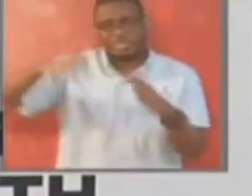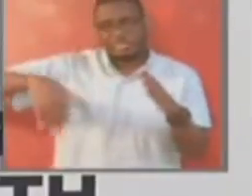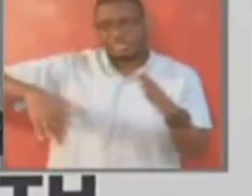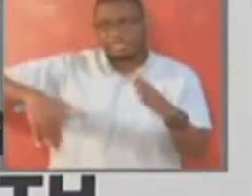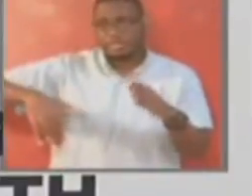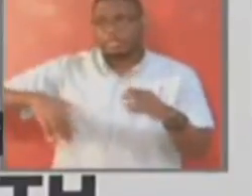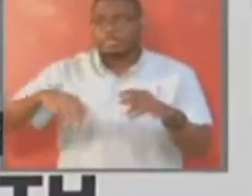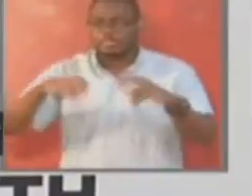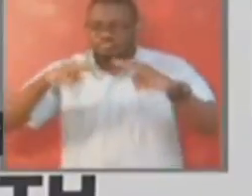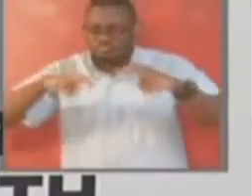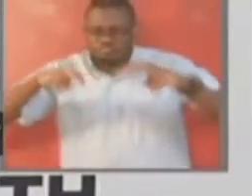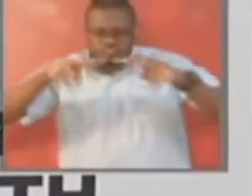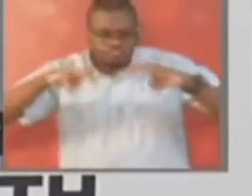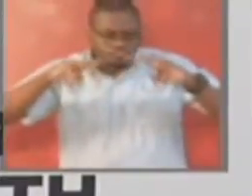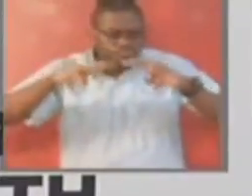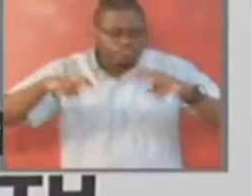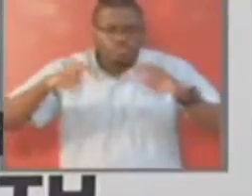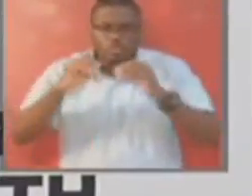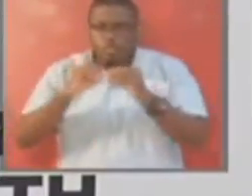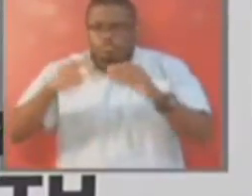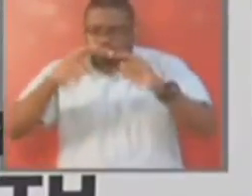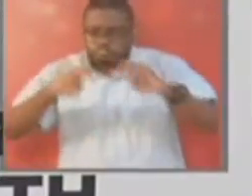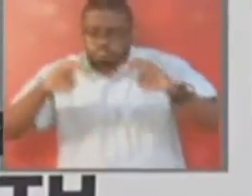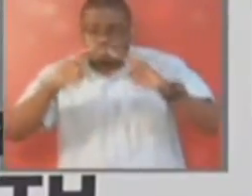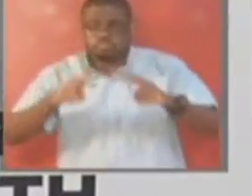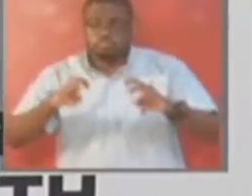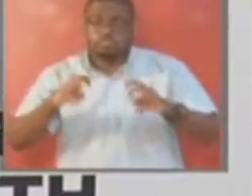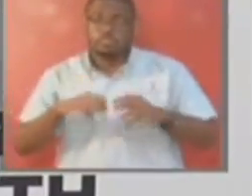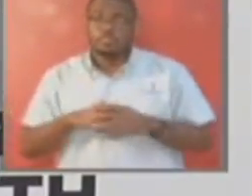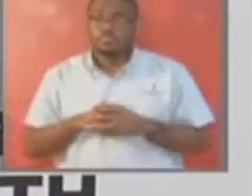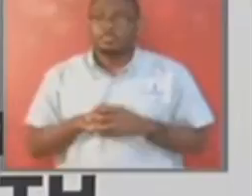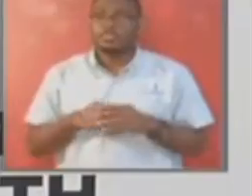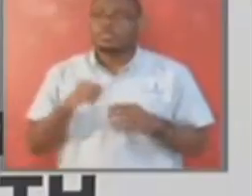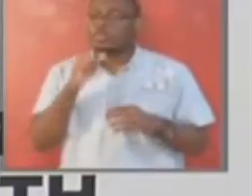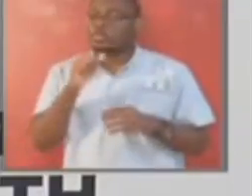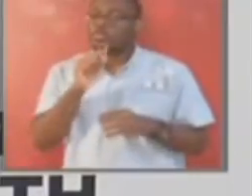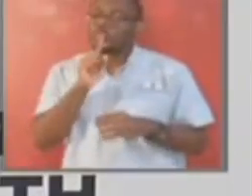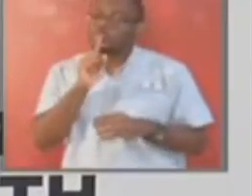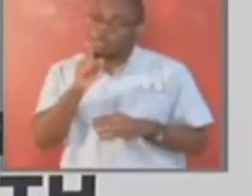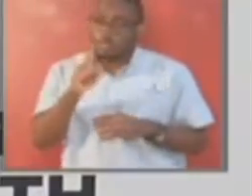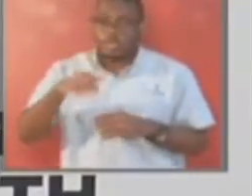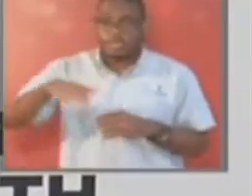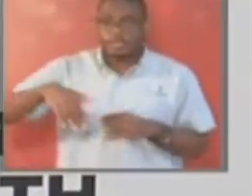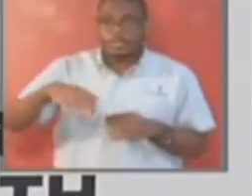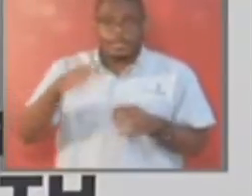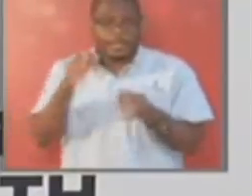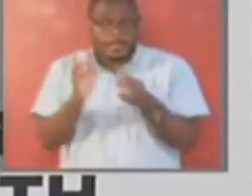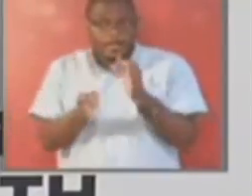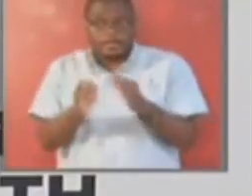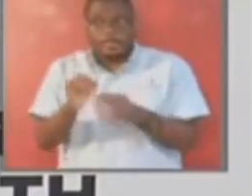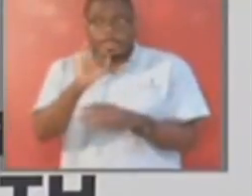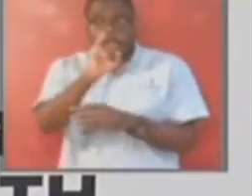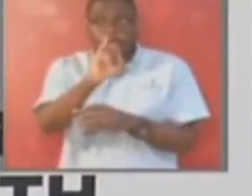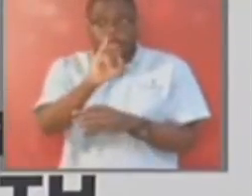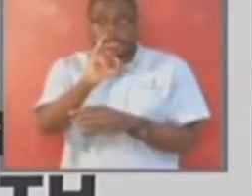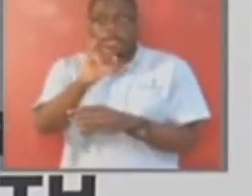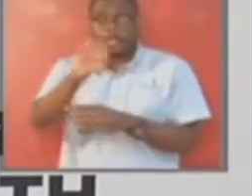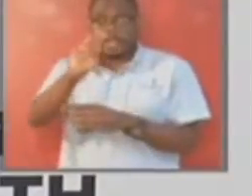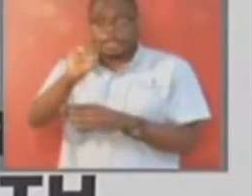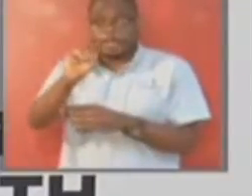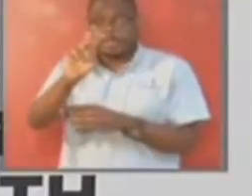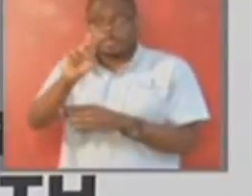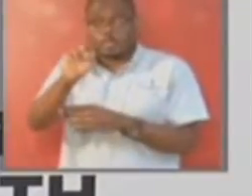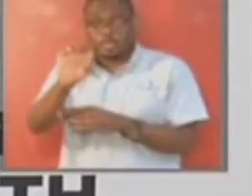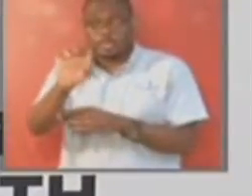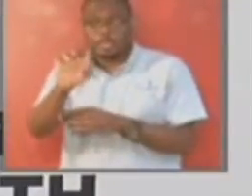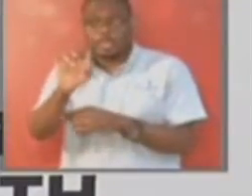little early on in the progression of the illness to say with any level of certainty whether antibodies will persist for a significant length of time. As it relates